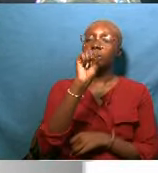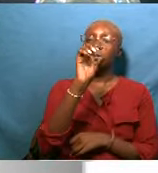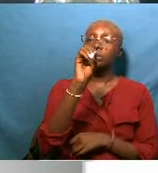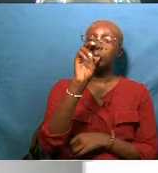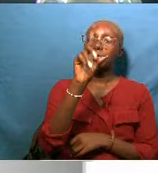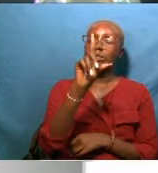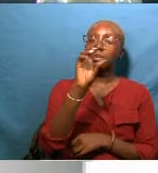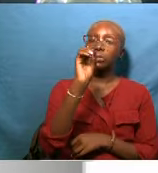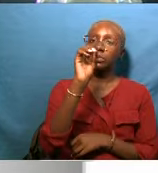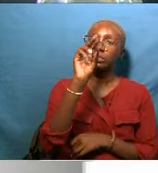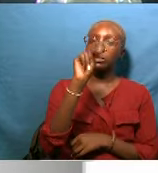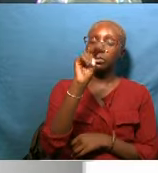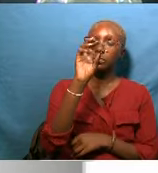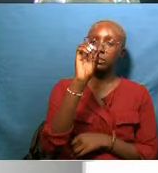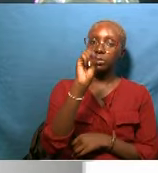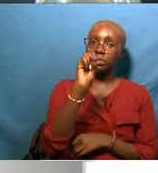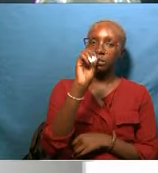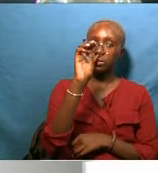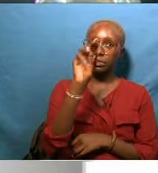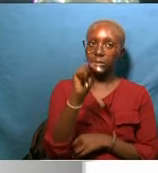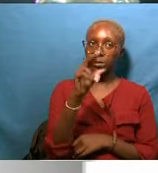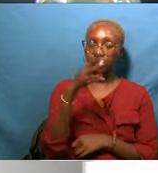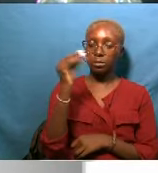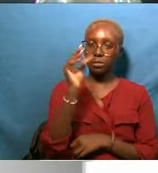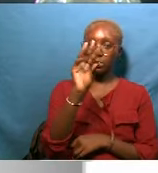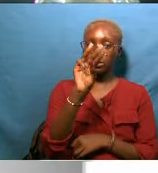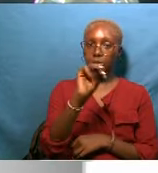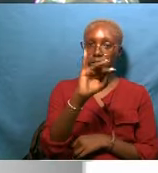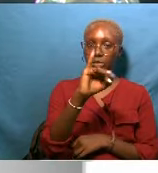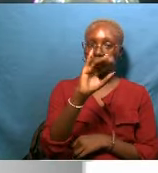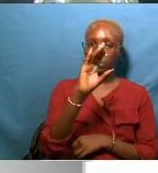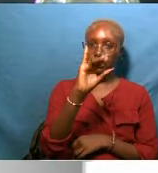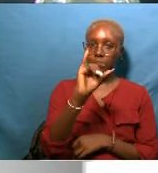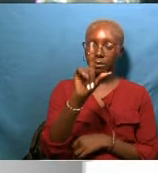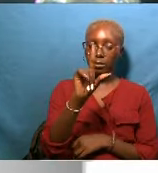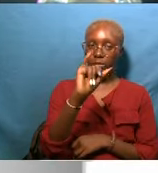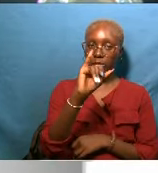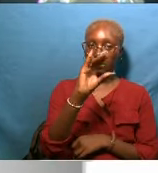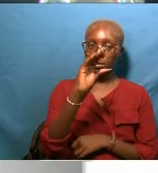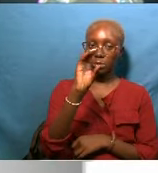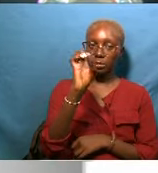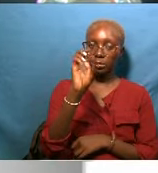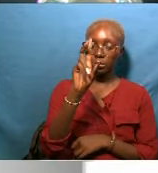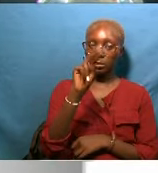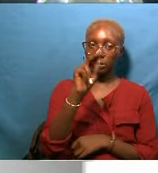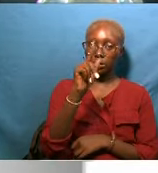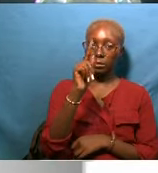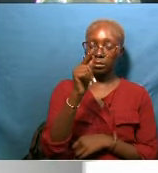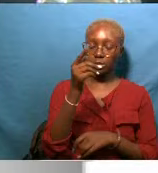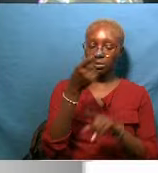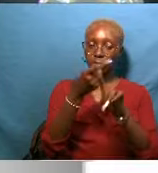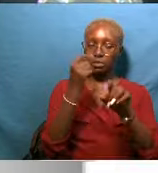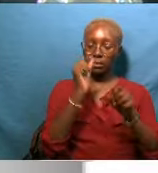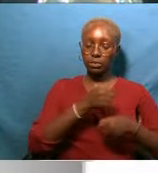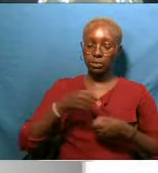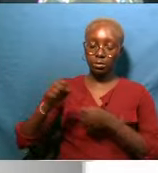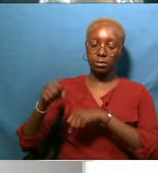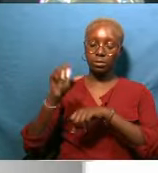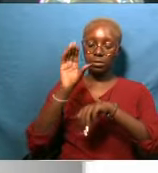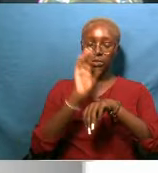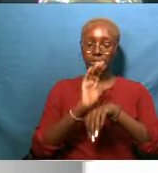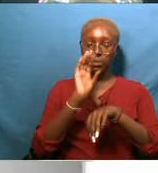Millicent Wanjiku Gishuki, both of All Saints Cathedral, Nairobi. Should there be